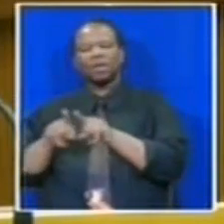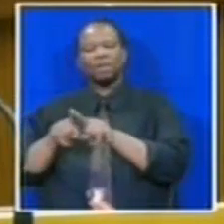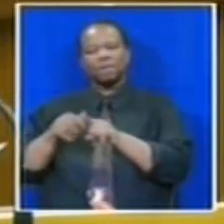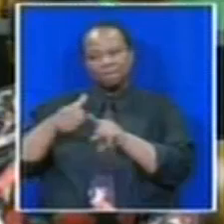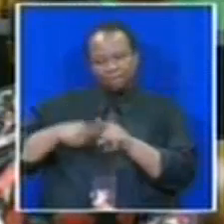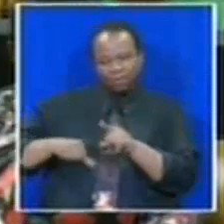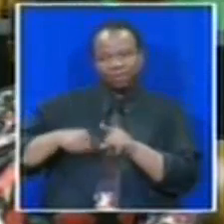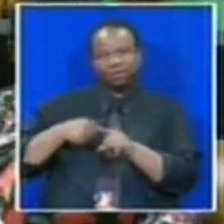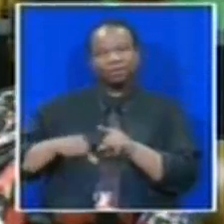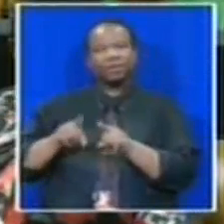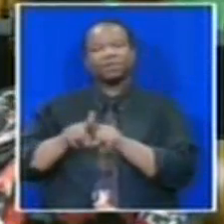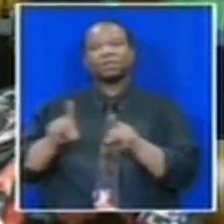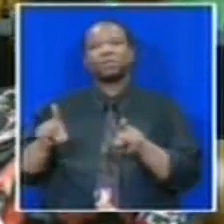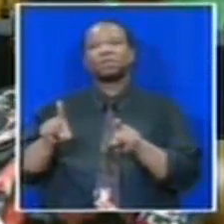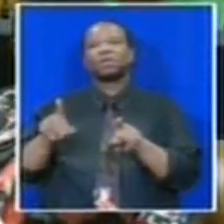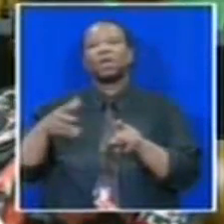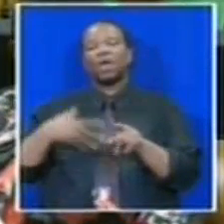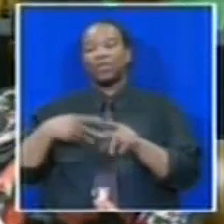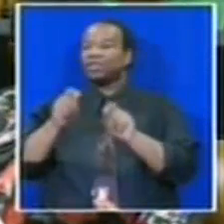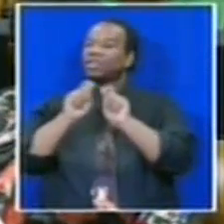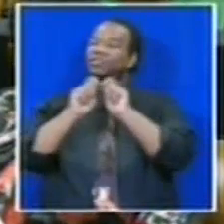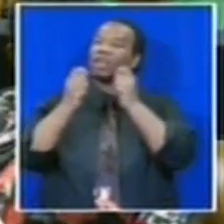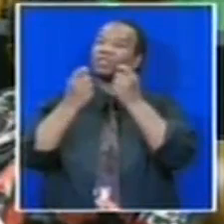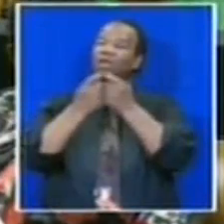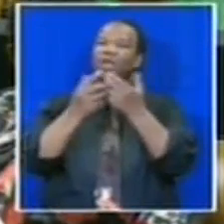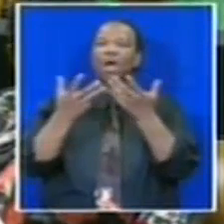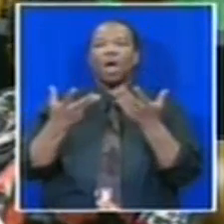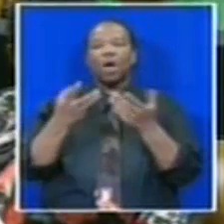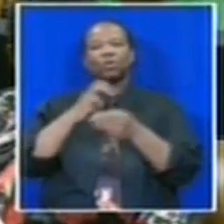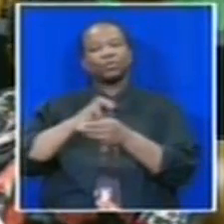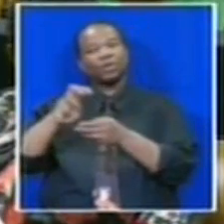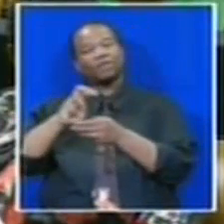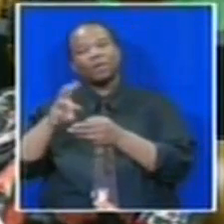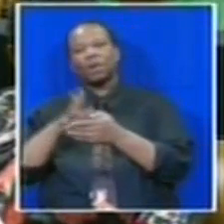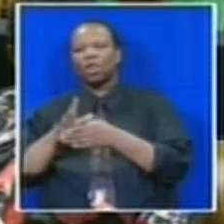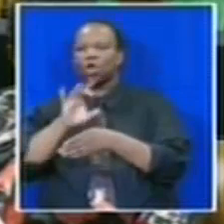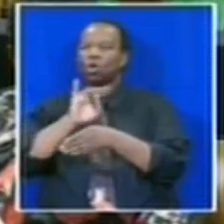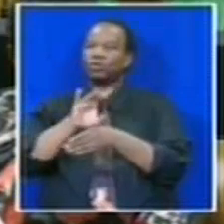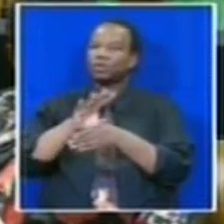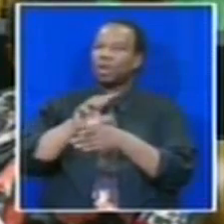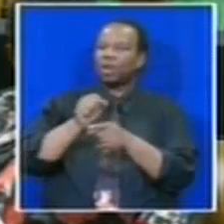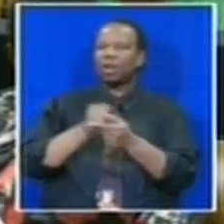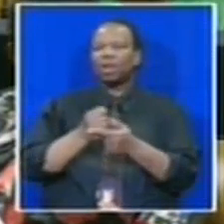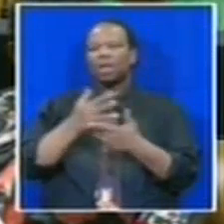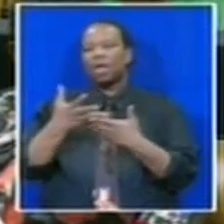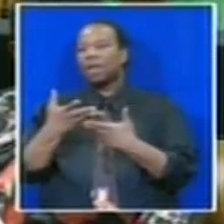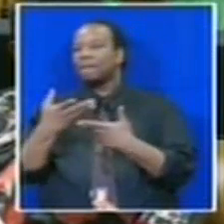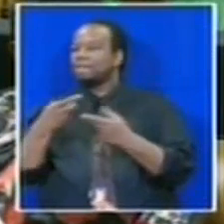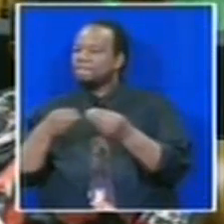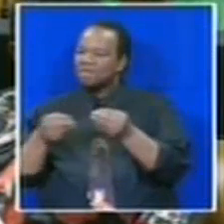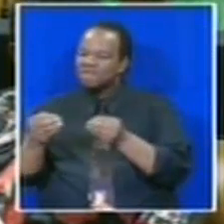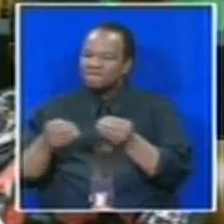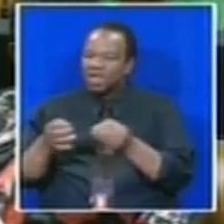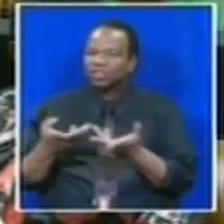March 2016. These include savings on travel, consultants, catering, office furniture, events, and staff